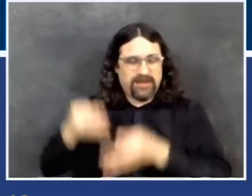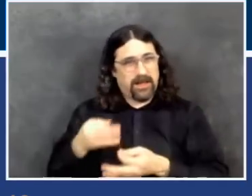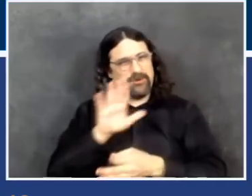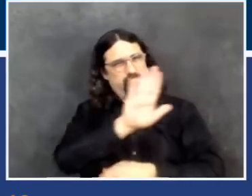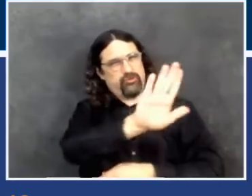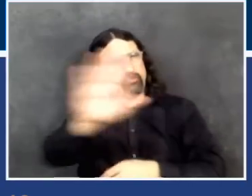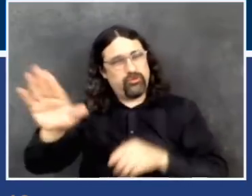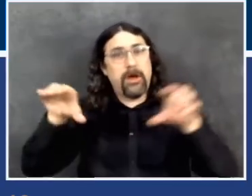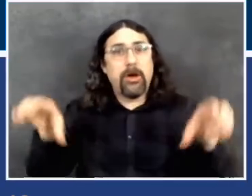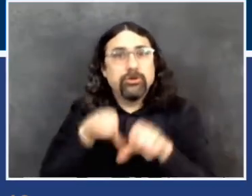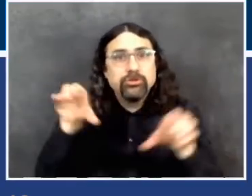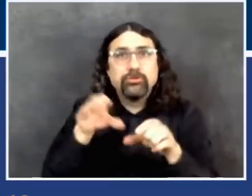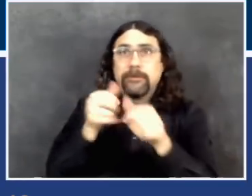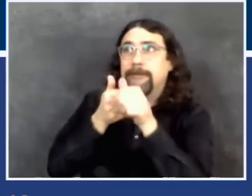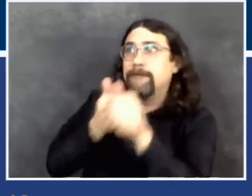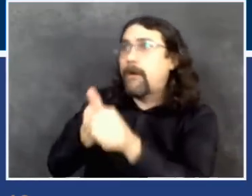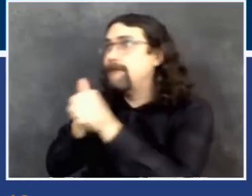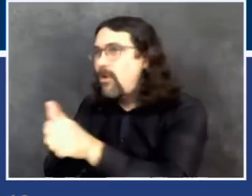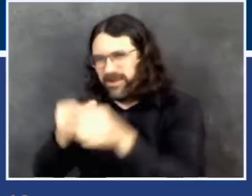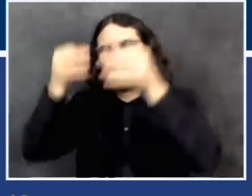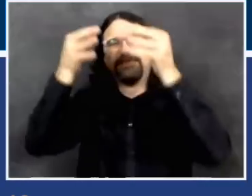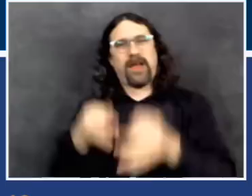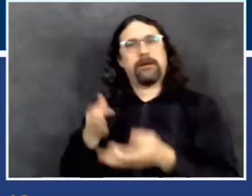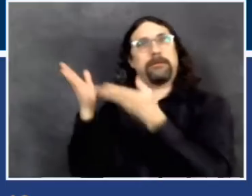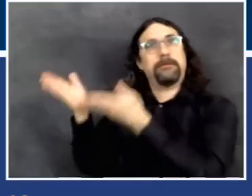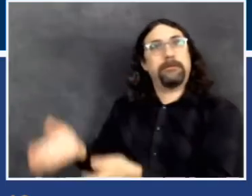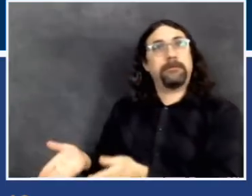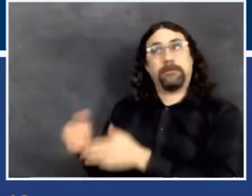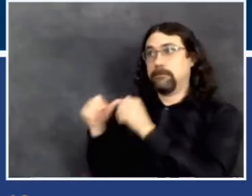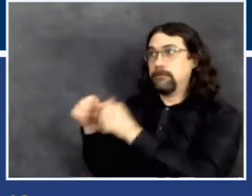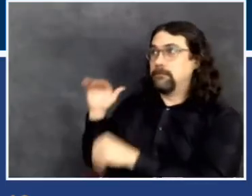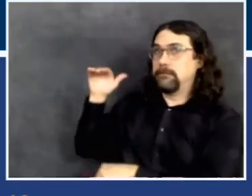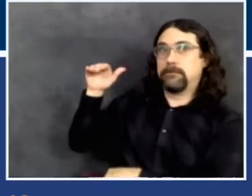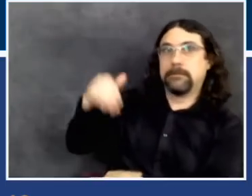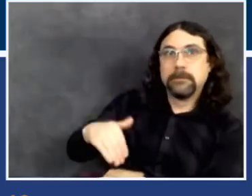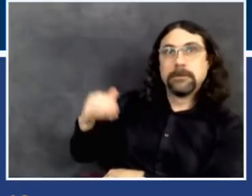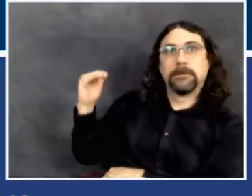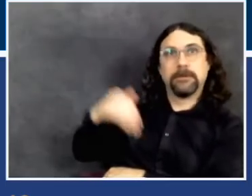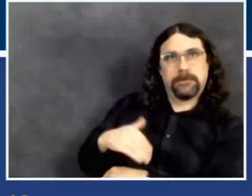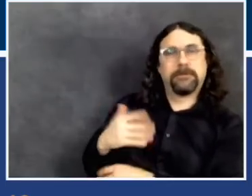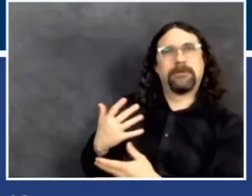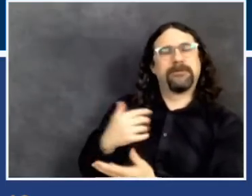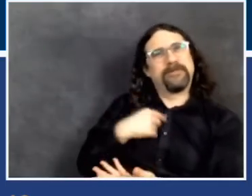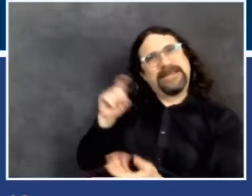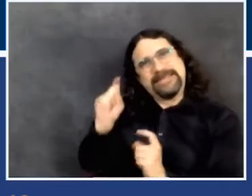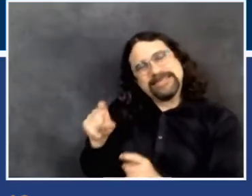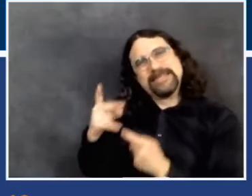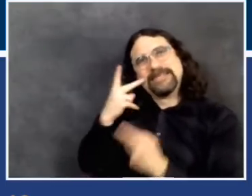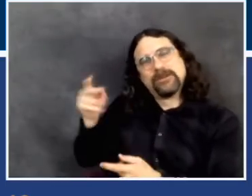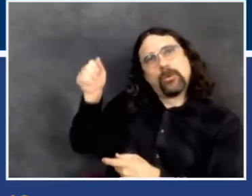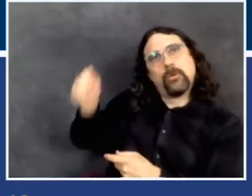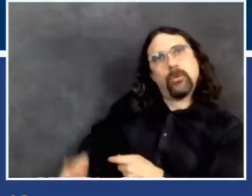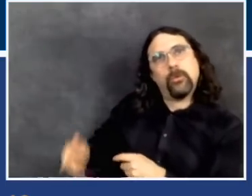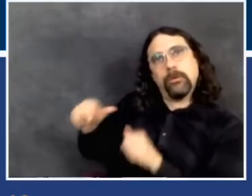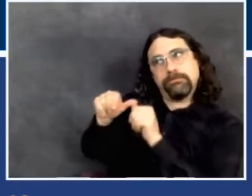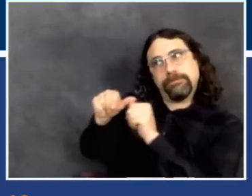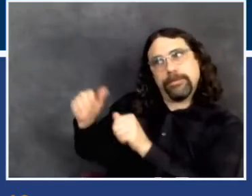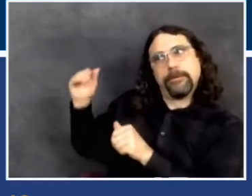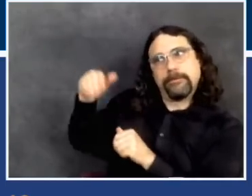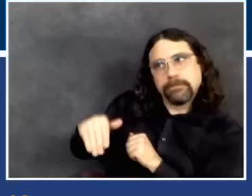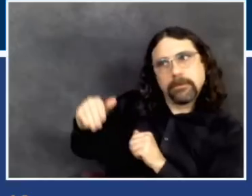Many times I've asked New Yorkers to hang tough, and I've asked you to do more. I've asked you to step up, and you've been doing it. God bless you for